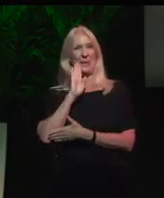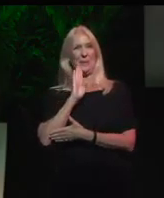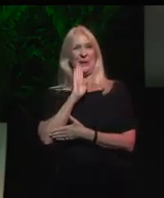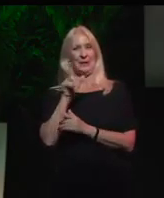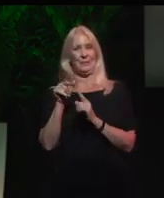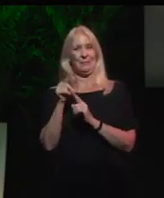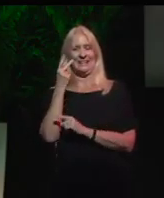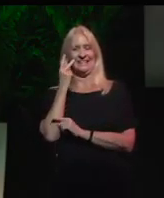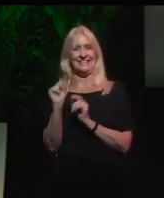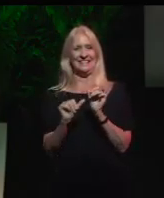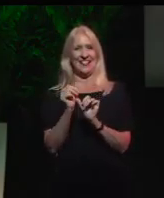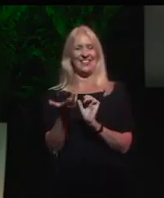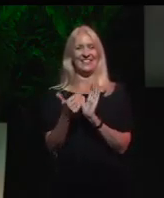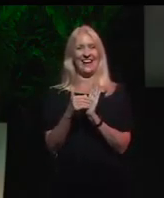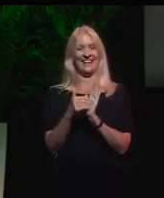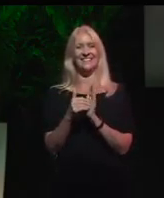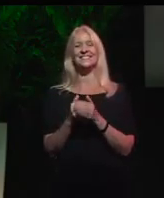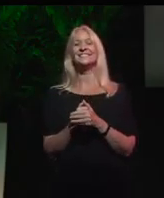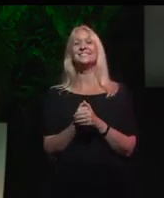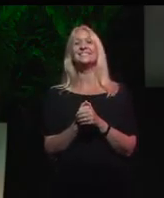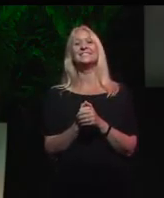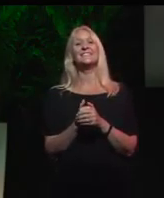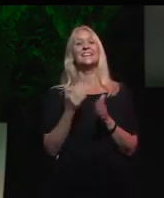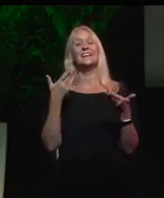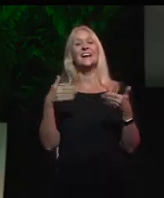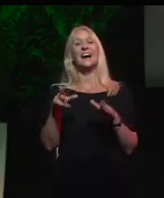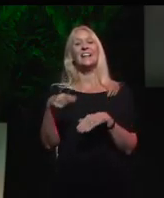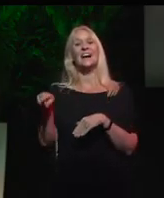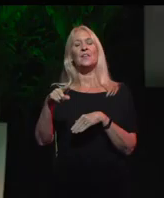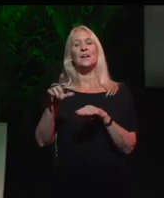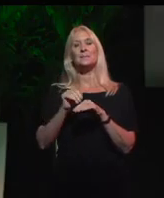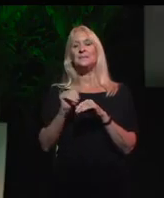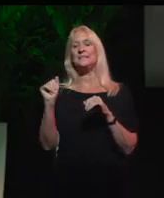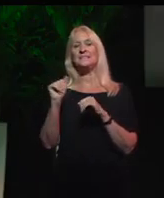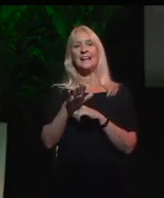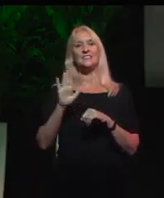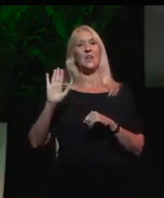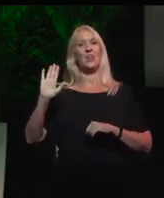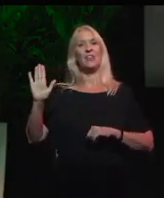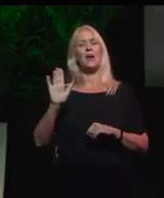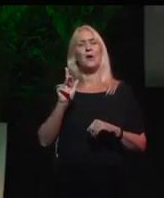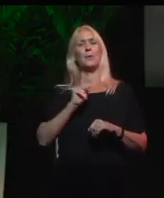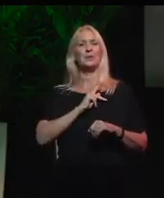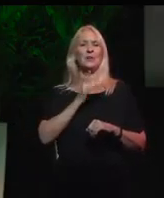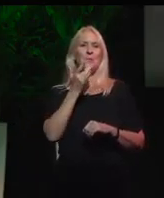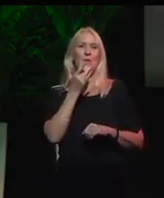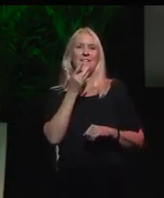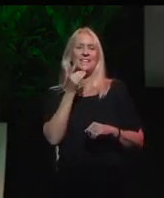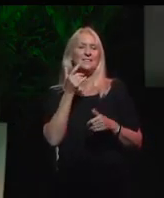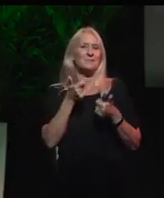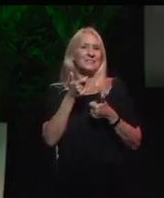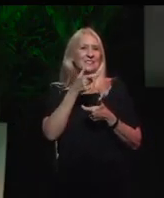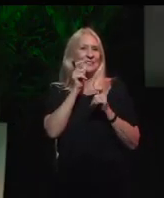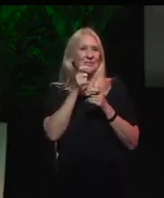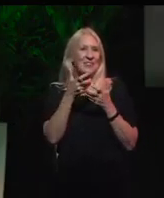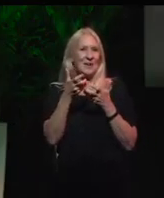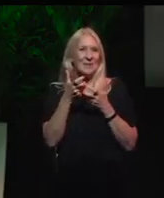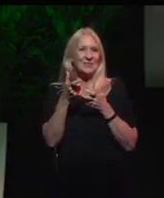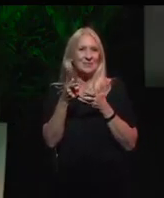to seeing each other again. I'll allow them to send you all their personal preferences for libations.